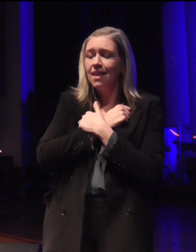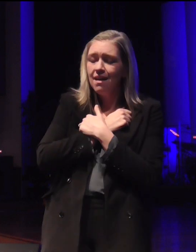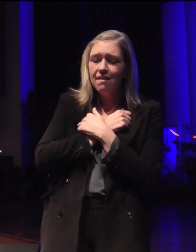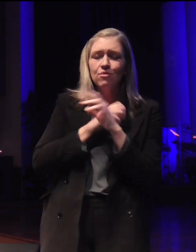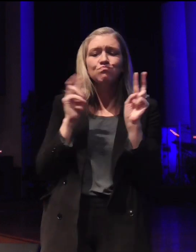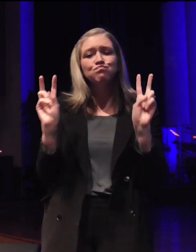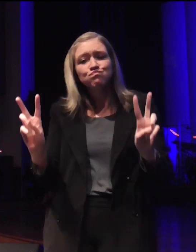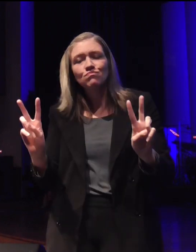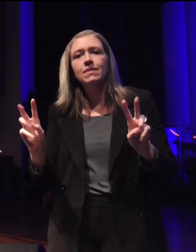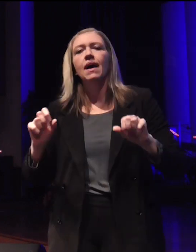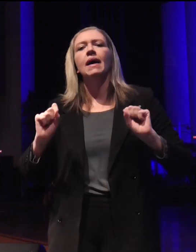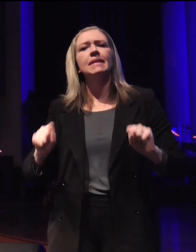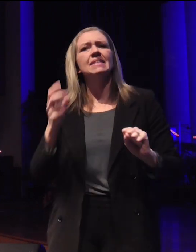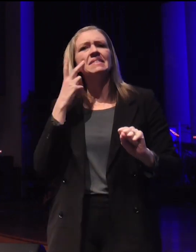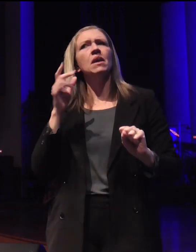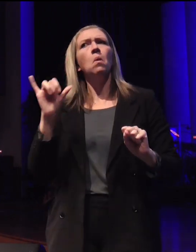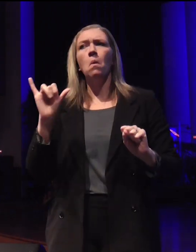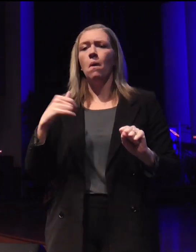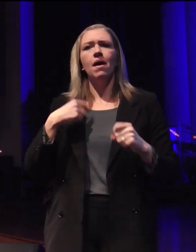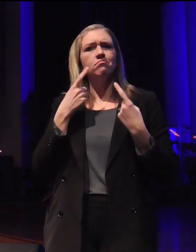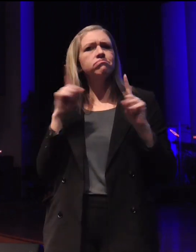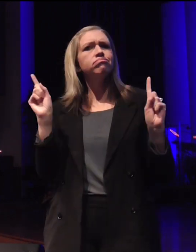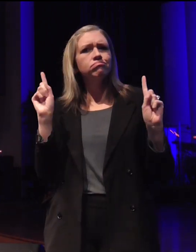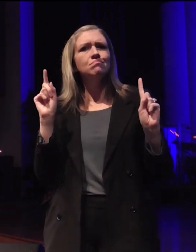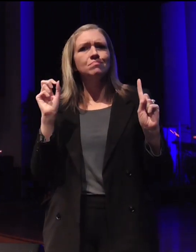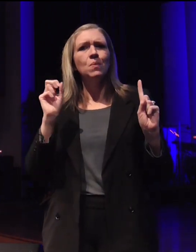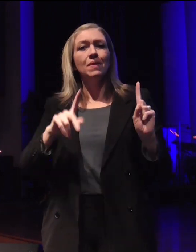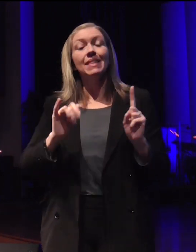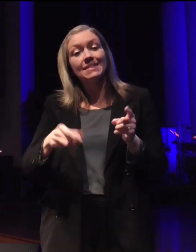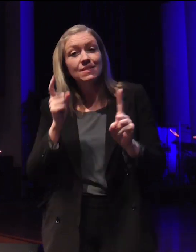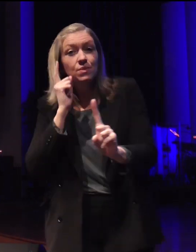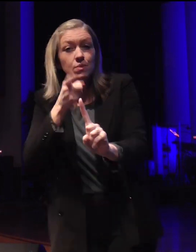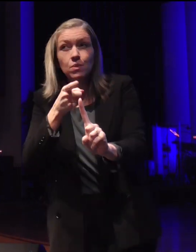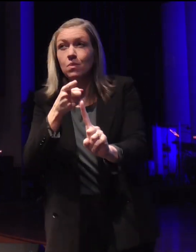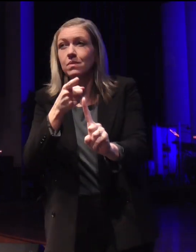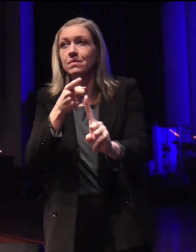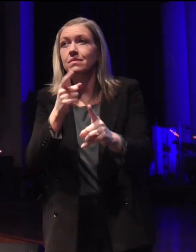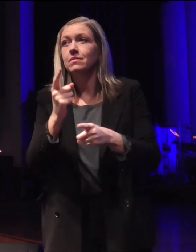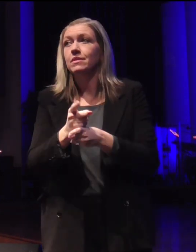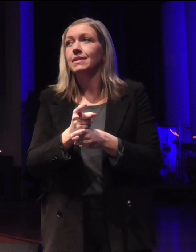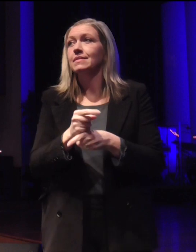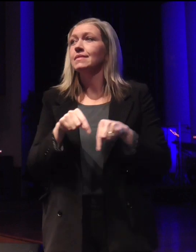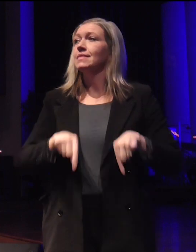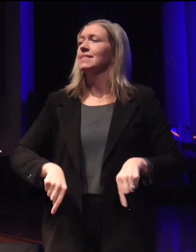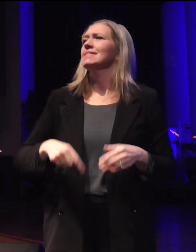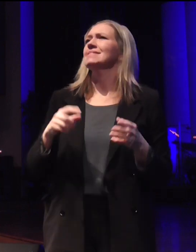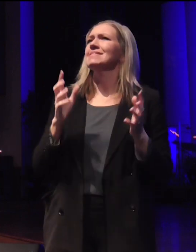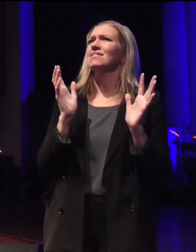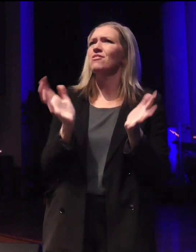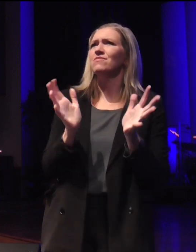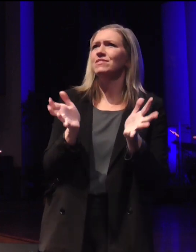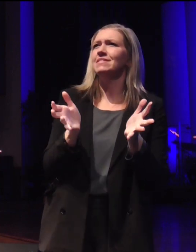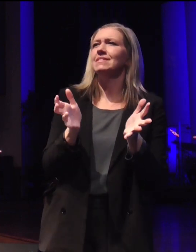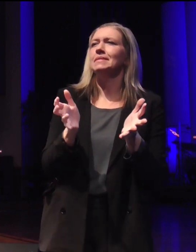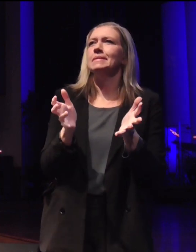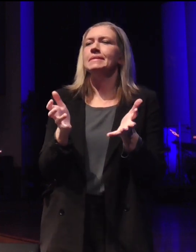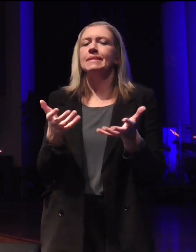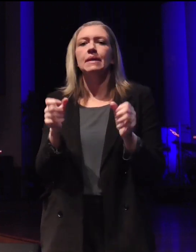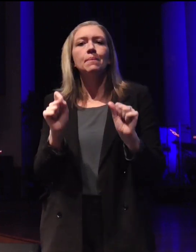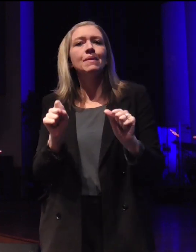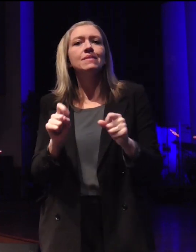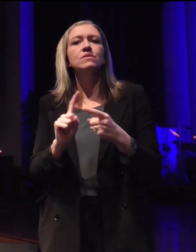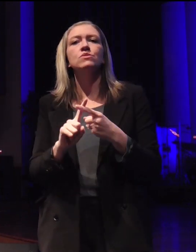I've accomplished. And that really is the end goal, is in this conversation, the ability to be